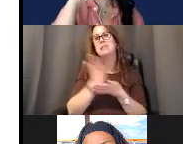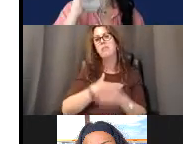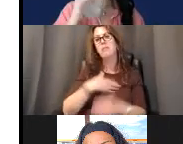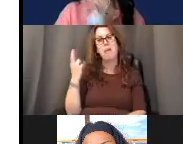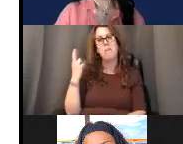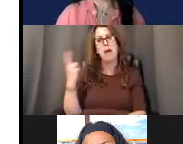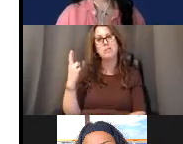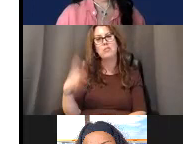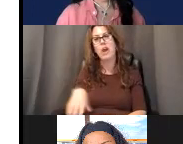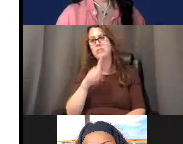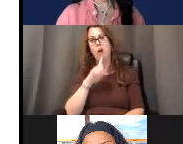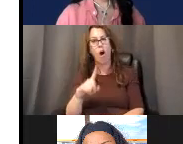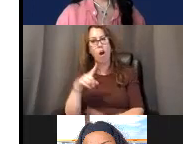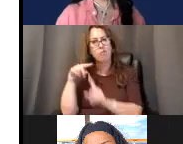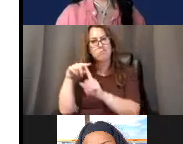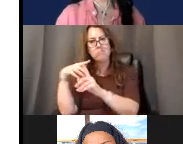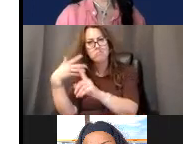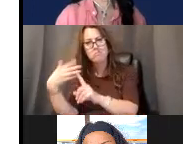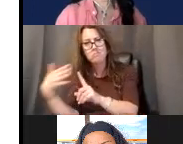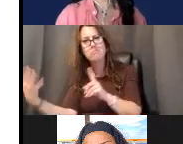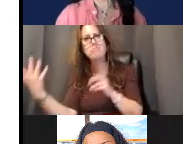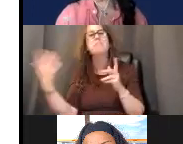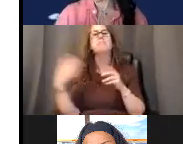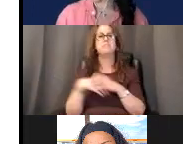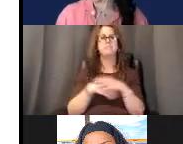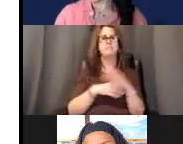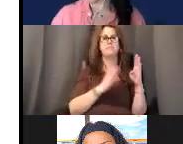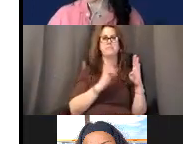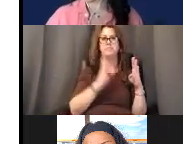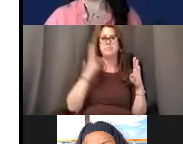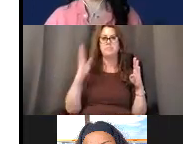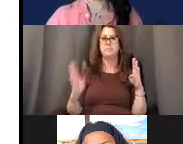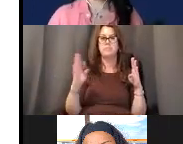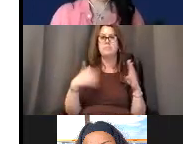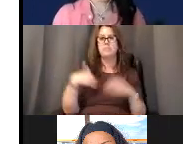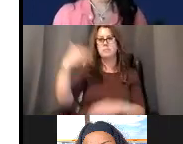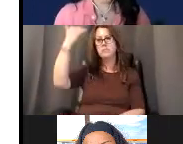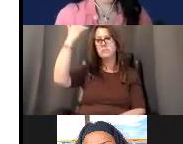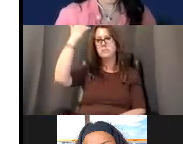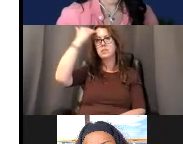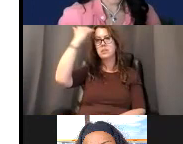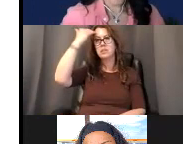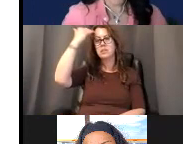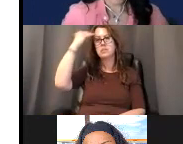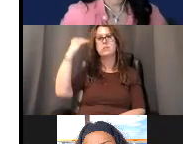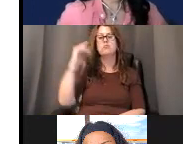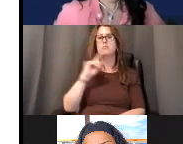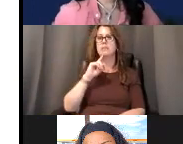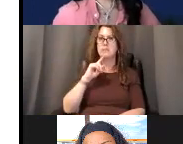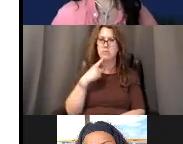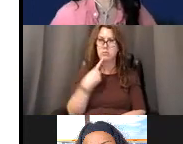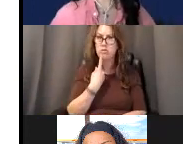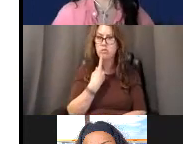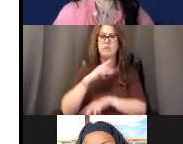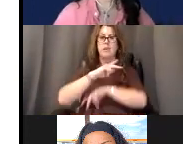category of person of color. Moving more to the right, acknowledges extreme forms of interpersonal racism. So